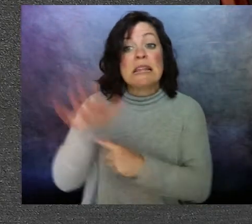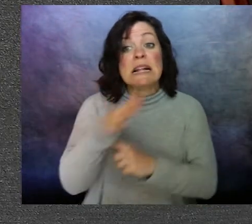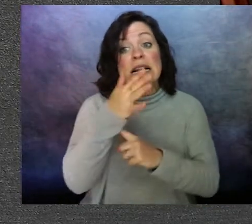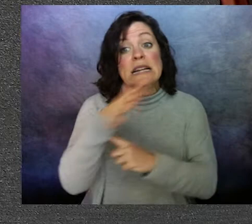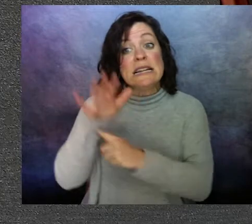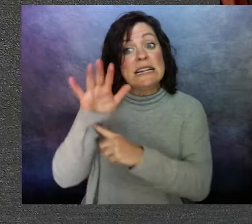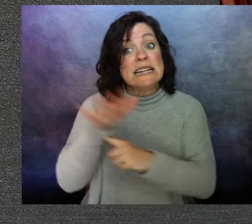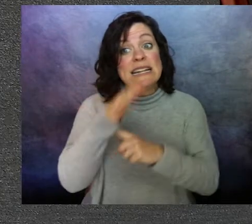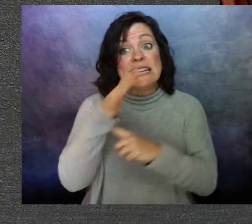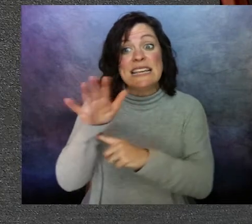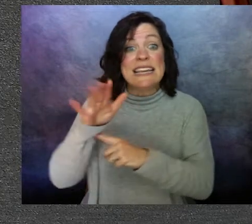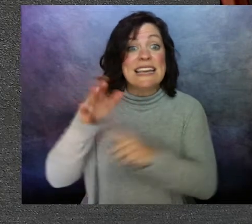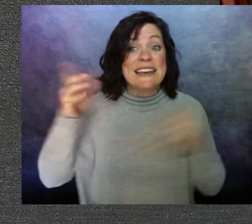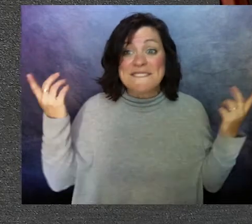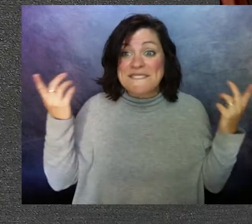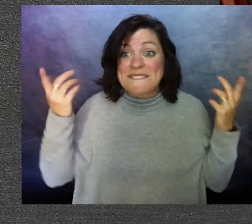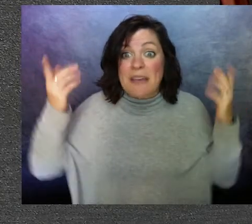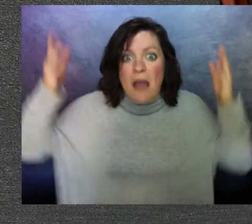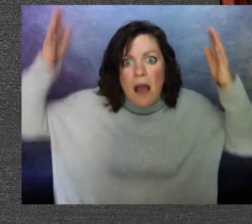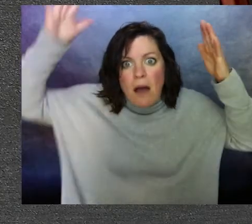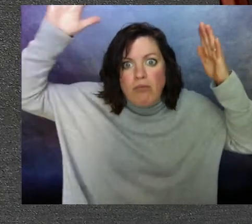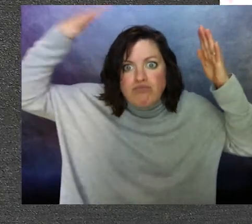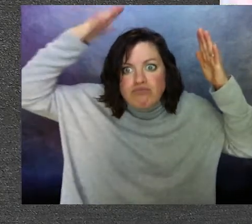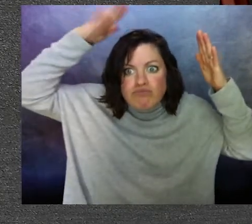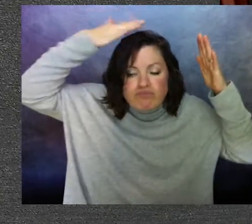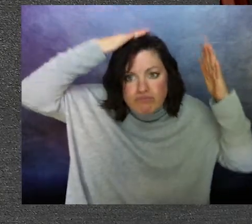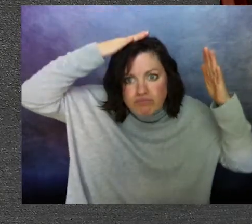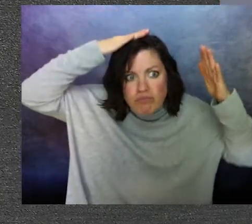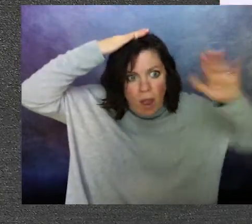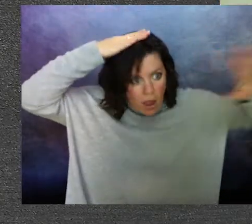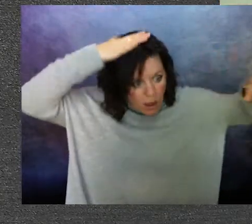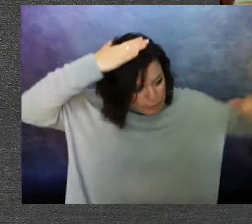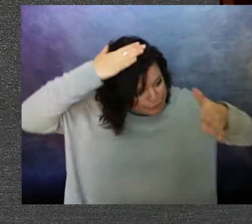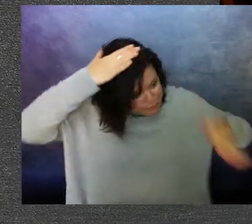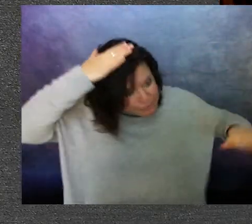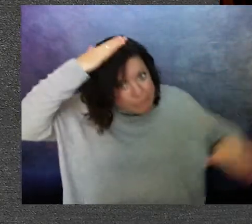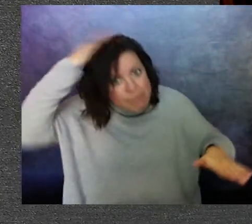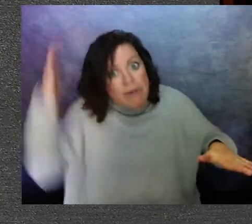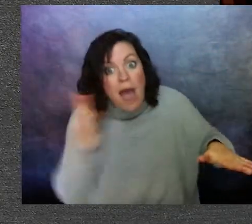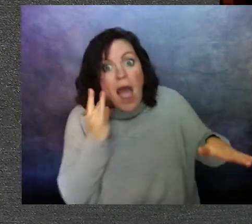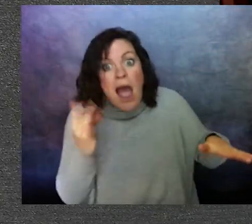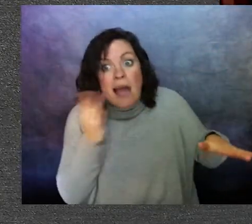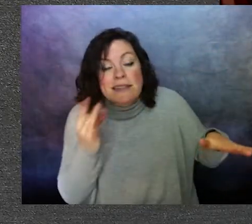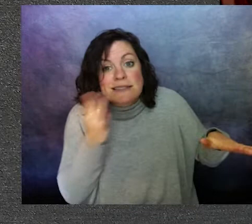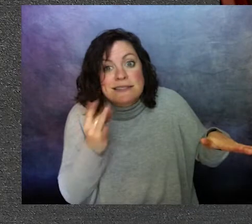Leaves are falling on my hat, leaves are falling on my cat.